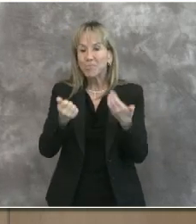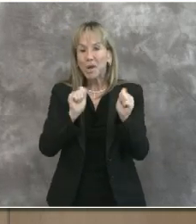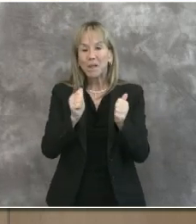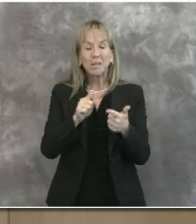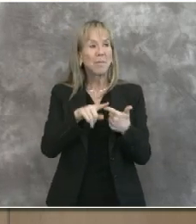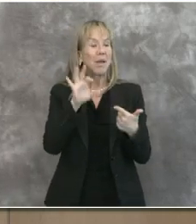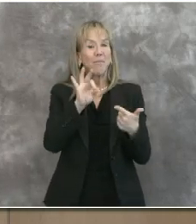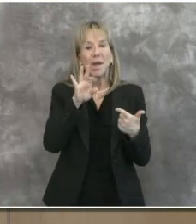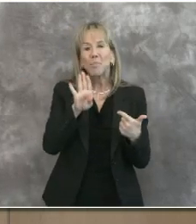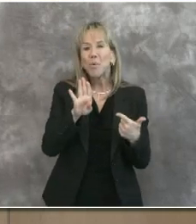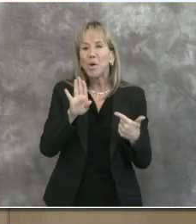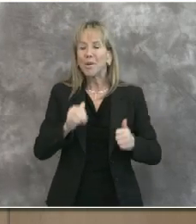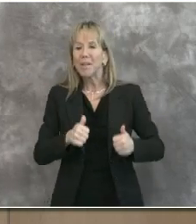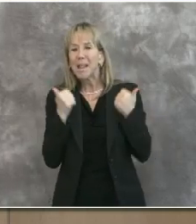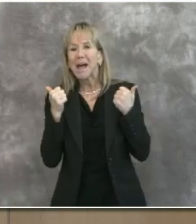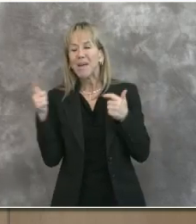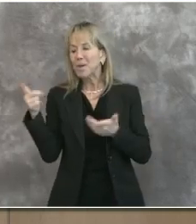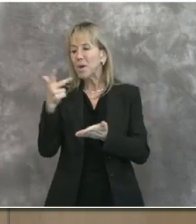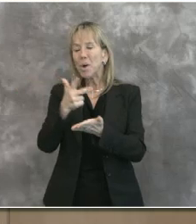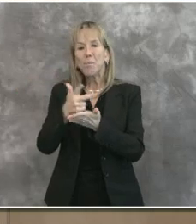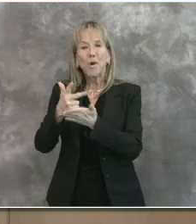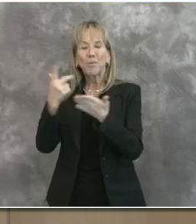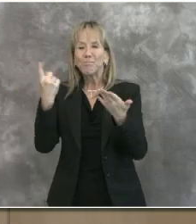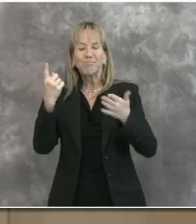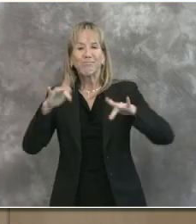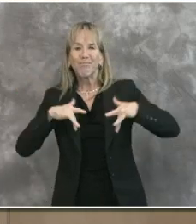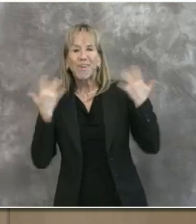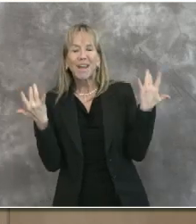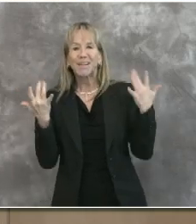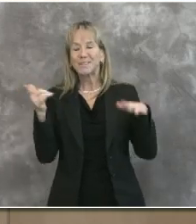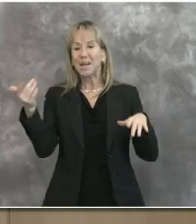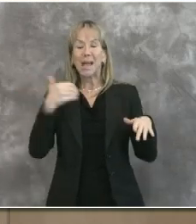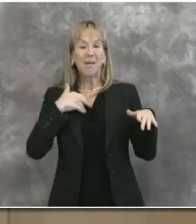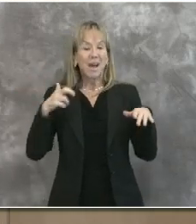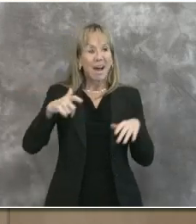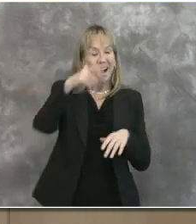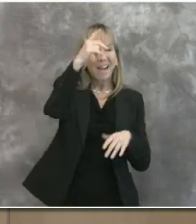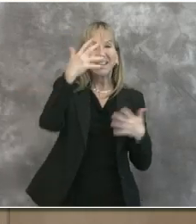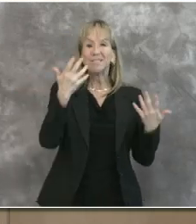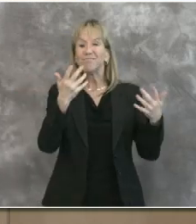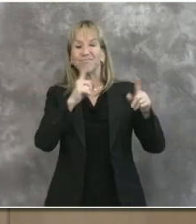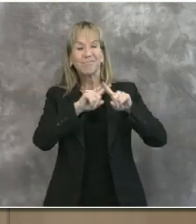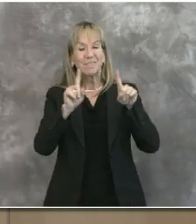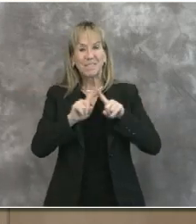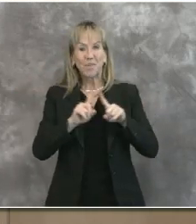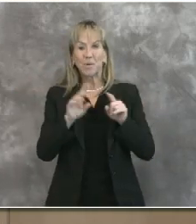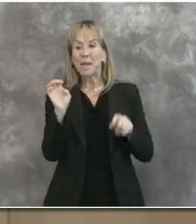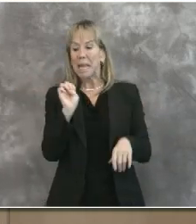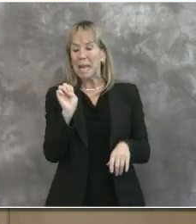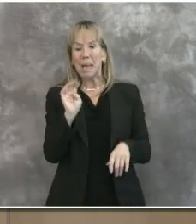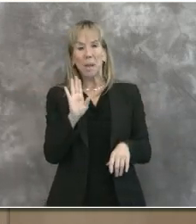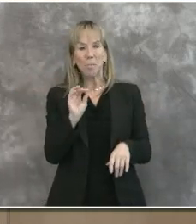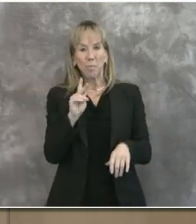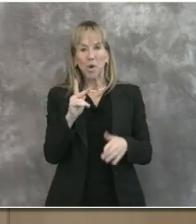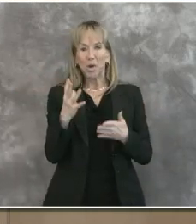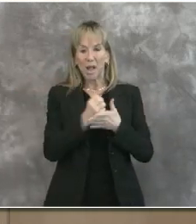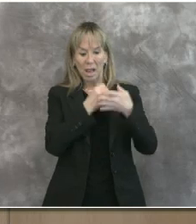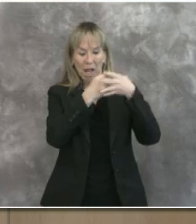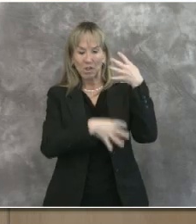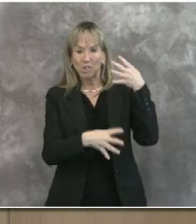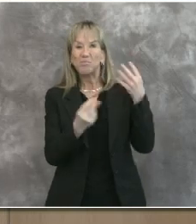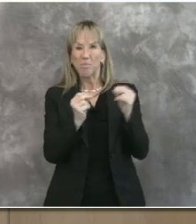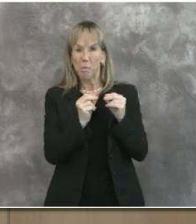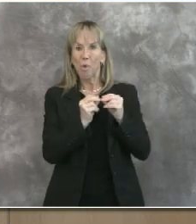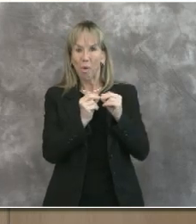park events, virtual hikes, science and technology activities, ebook collections, and more. To check it out,